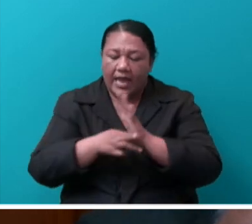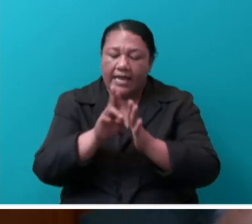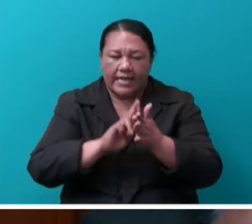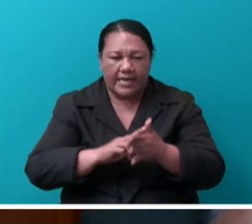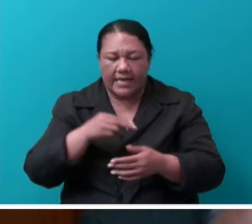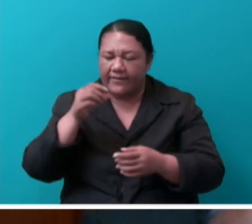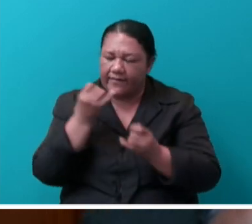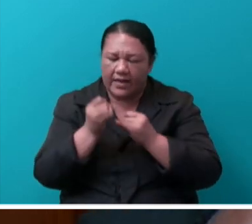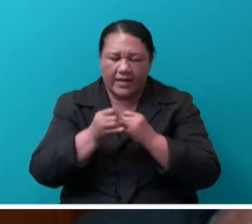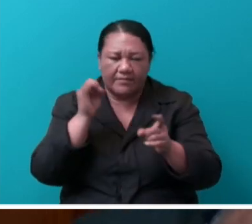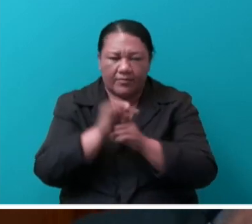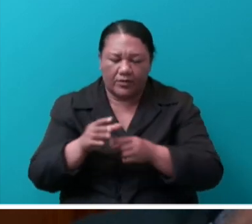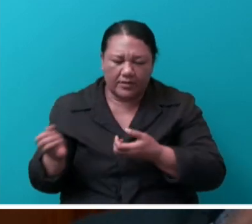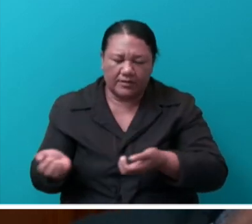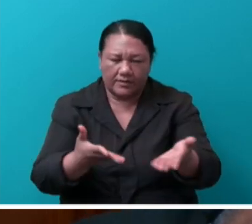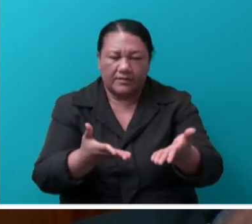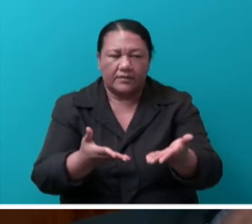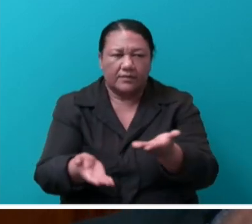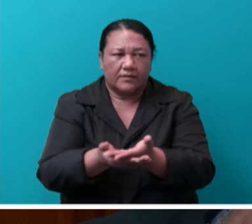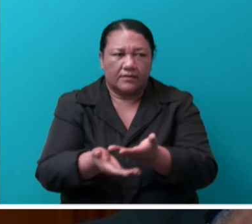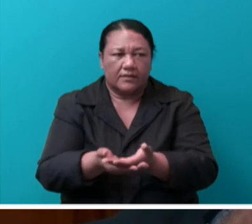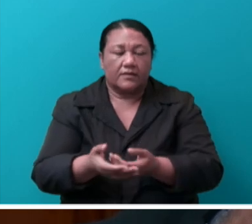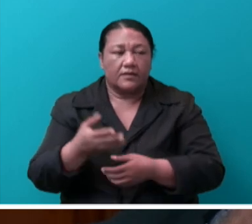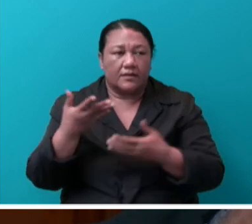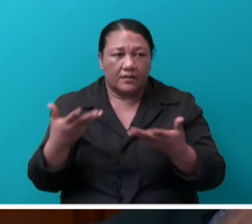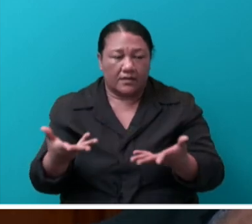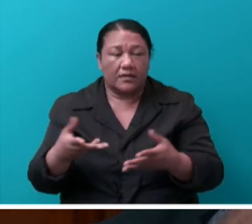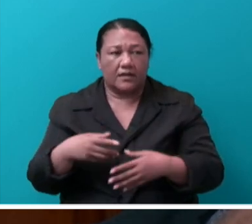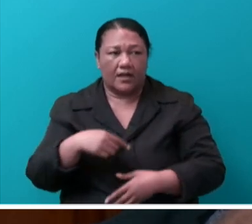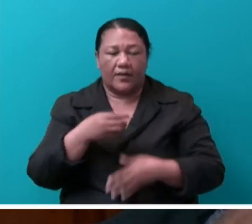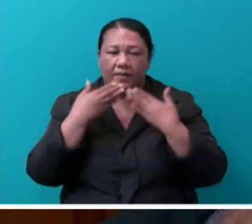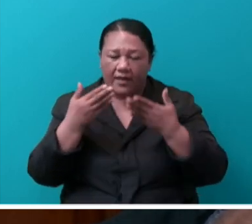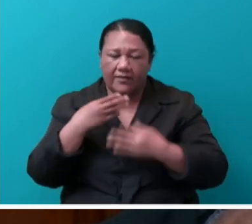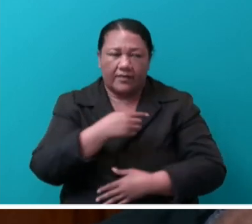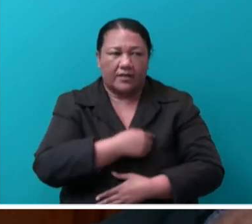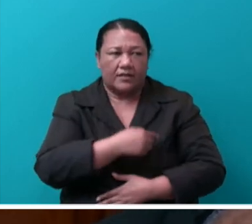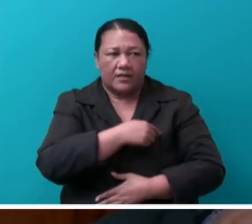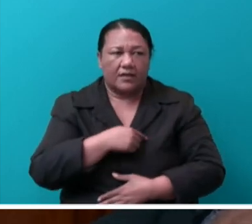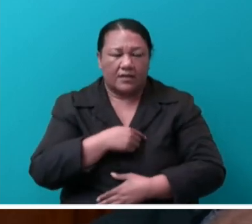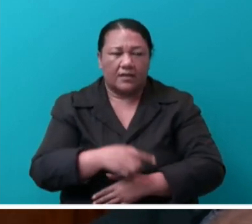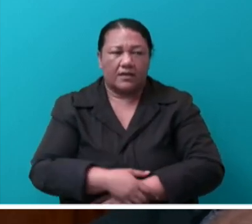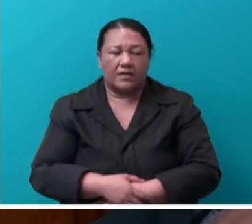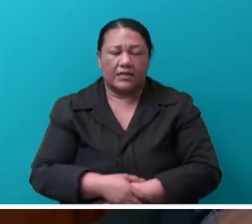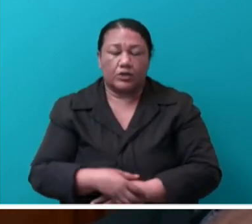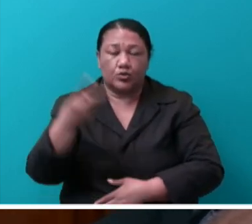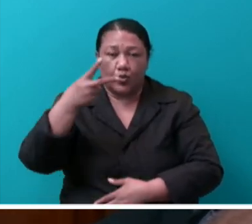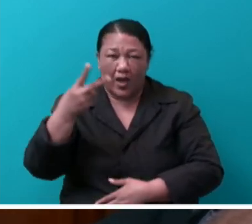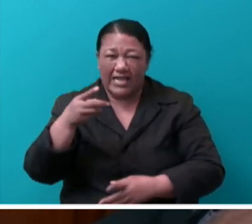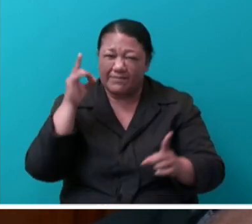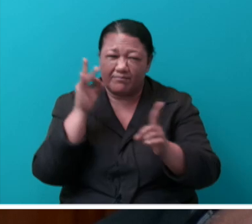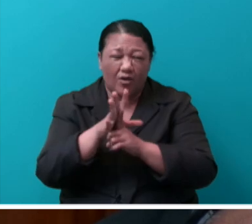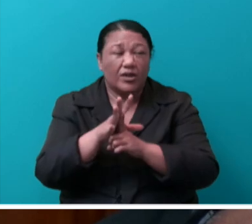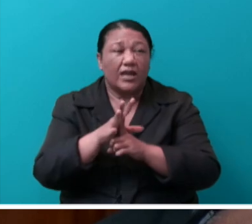At the conference, Honorable Speaker, Fiji reaffirmed its dedication to the 12 critical areas of concern outlined